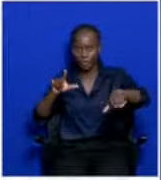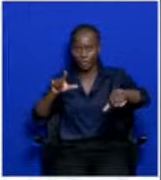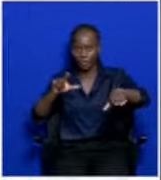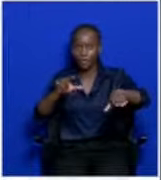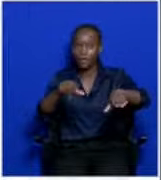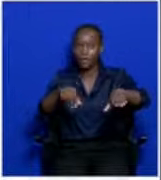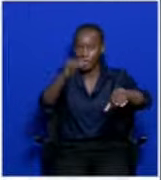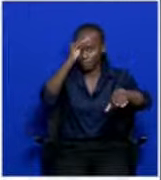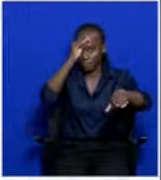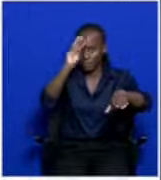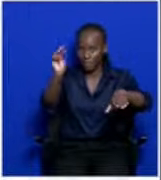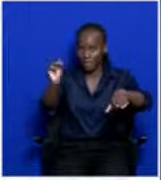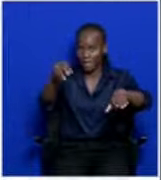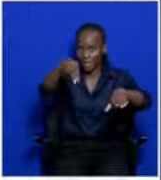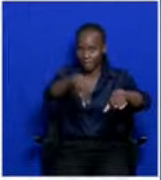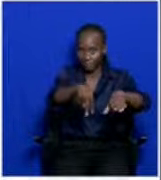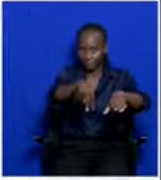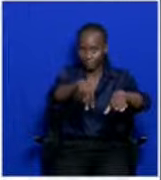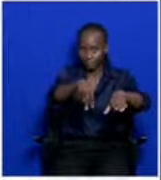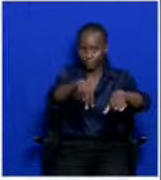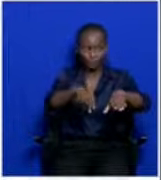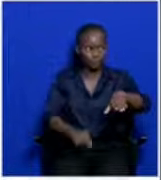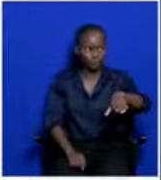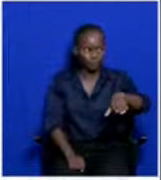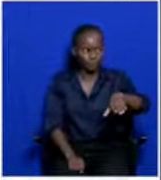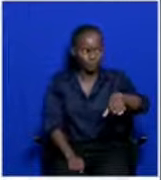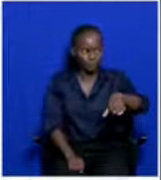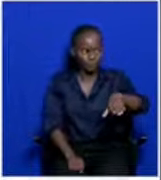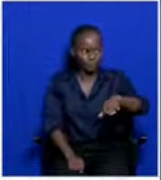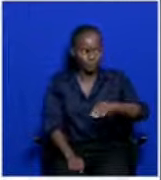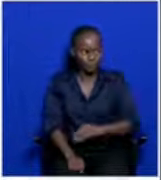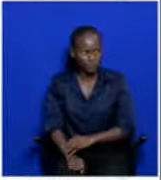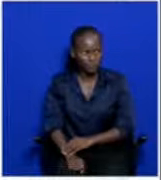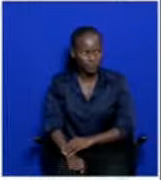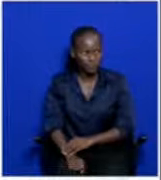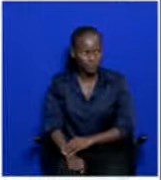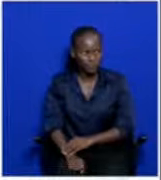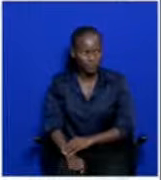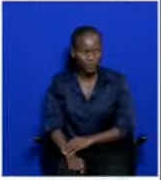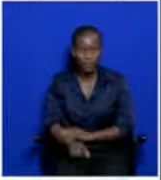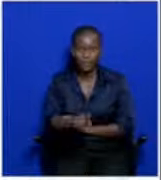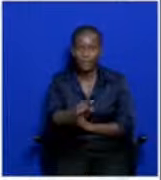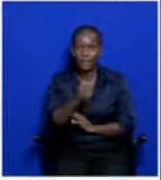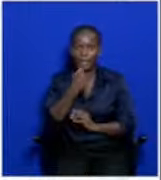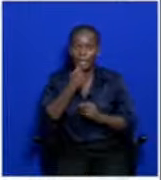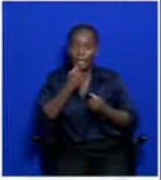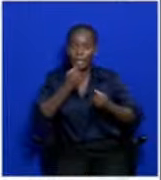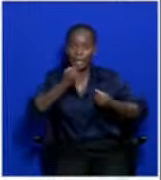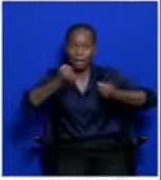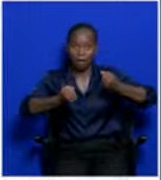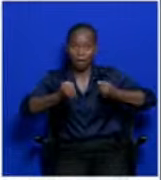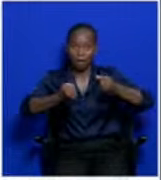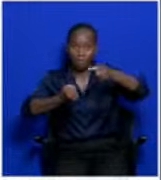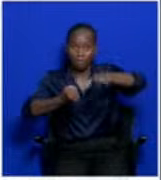now you can see there was an individual inside because he is talking, he's